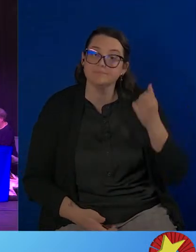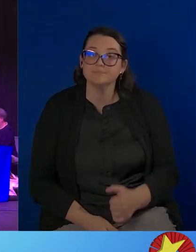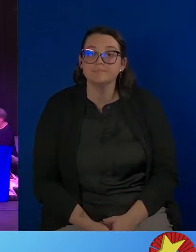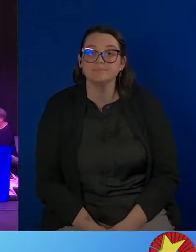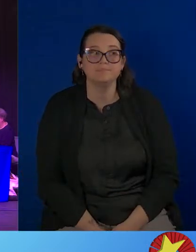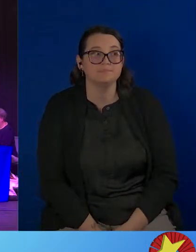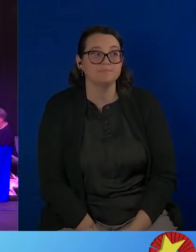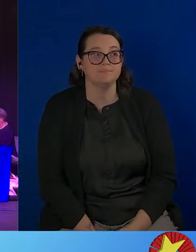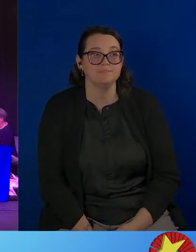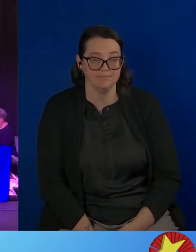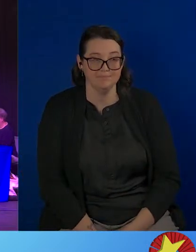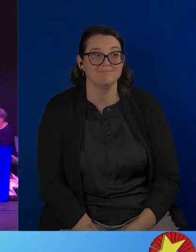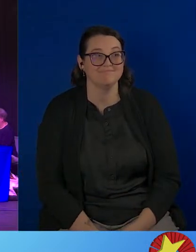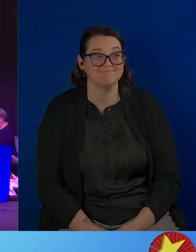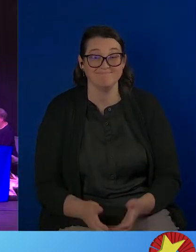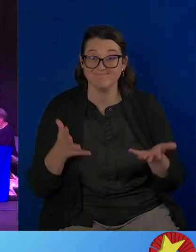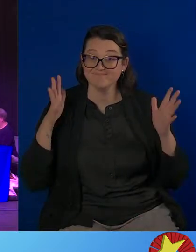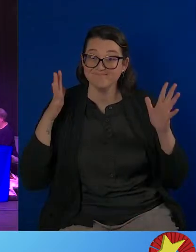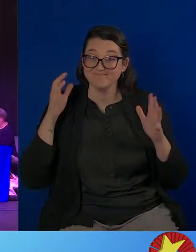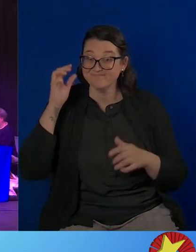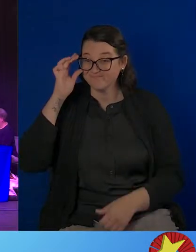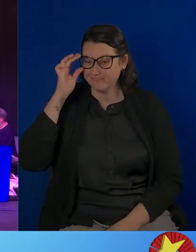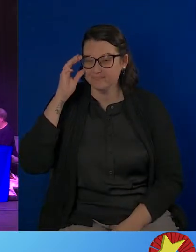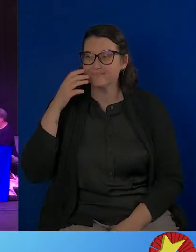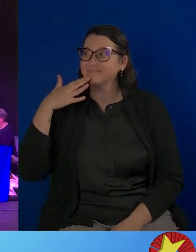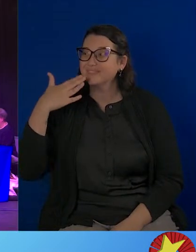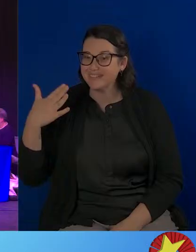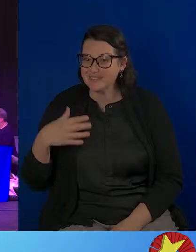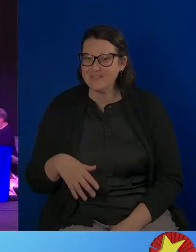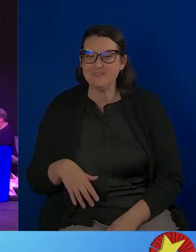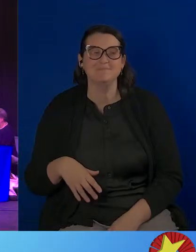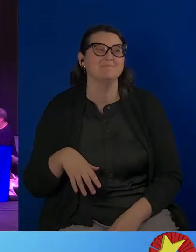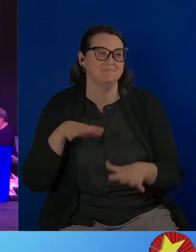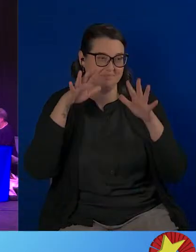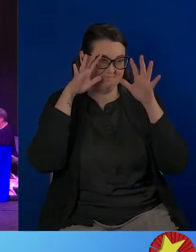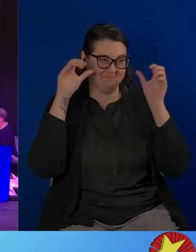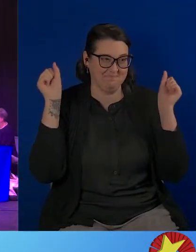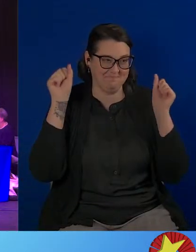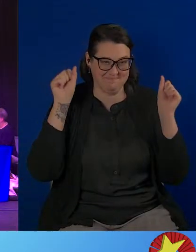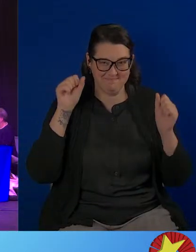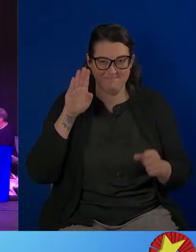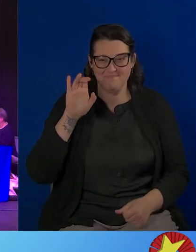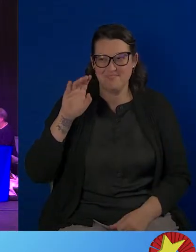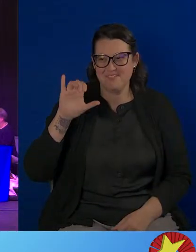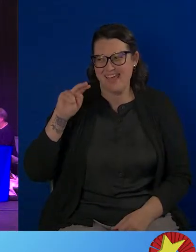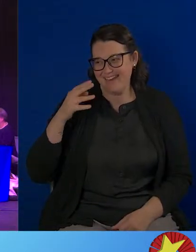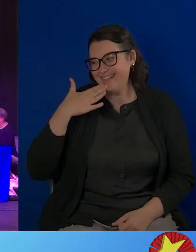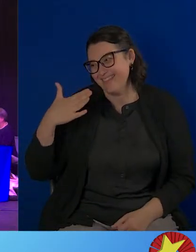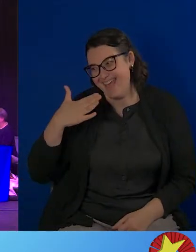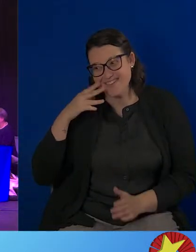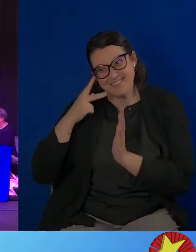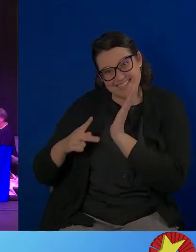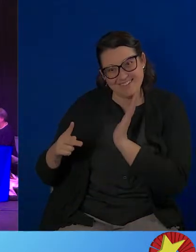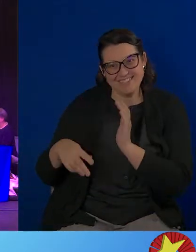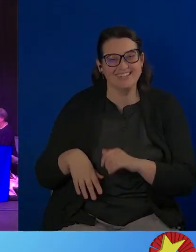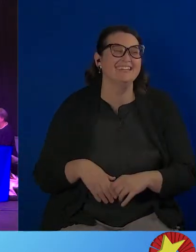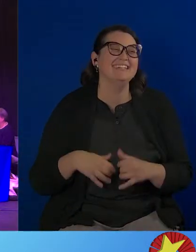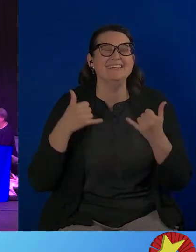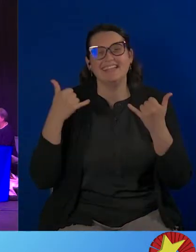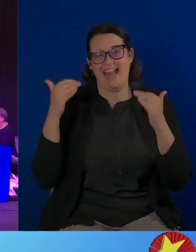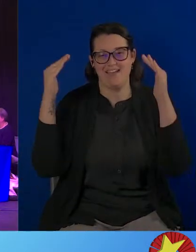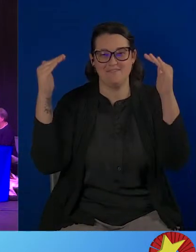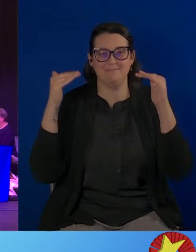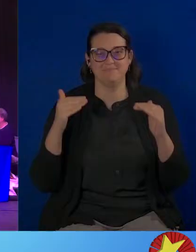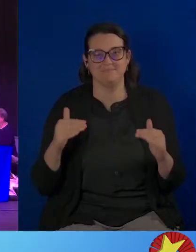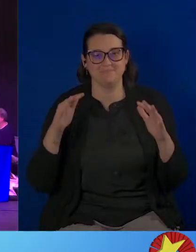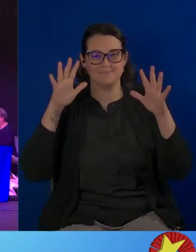Okay. That's it. Thank you. Thank you, Secretary. We can now move on to the